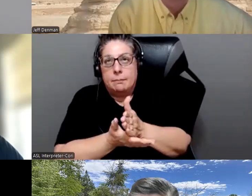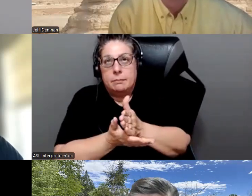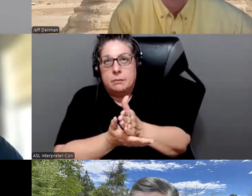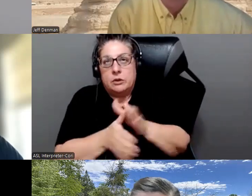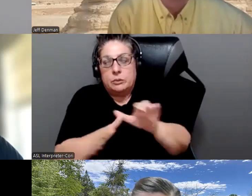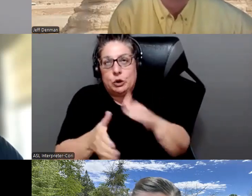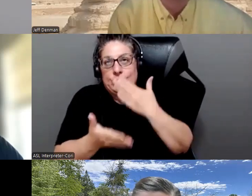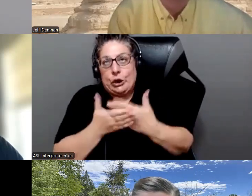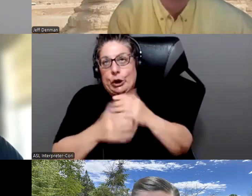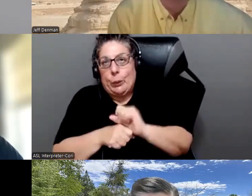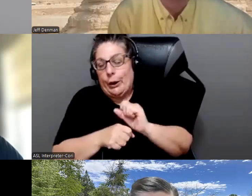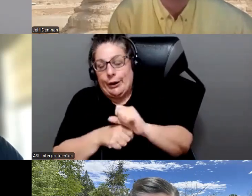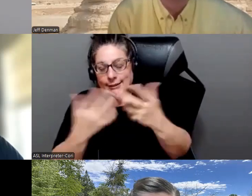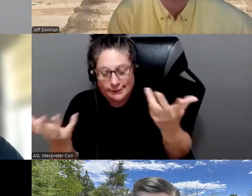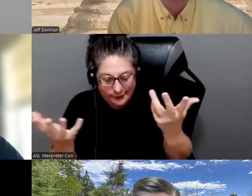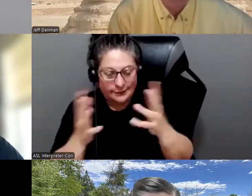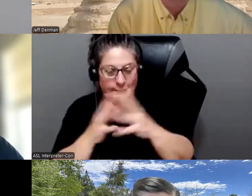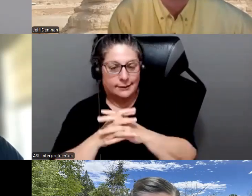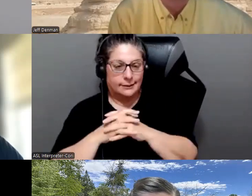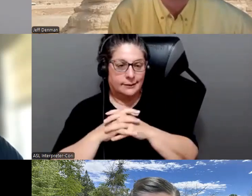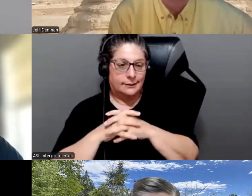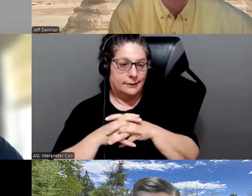work.